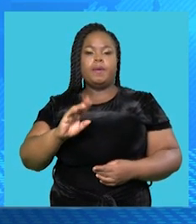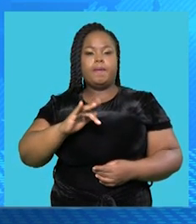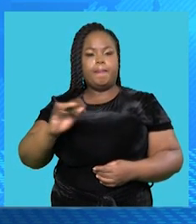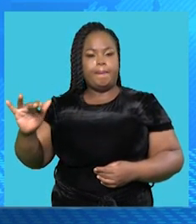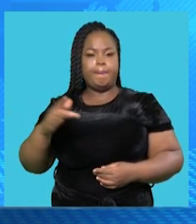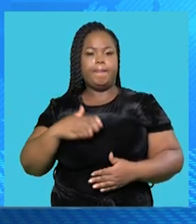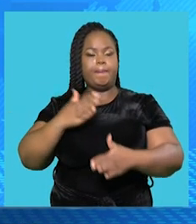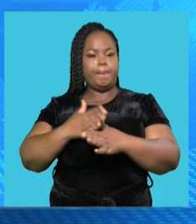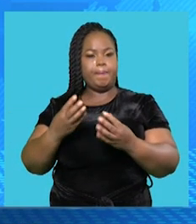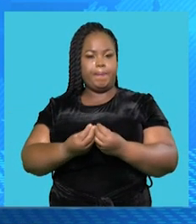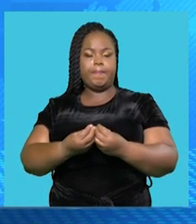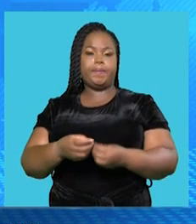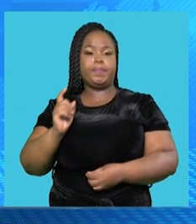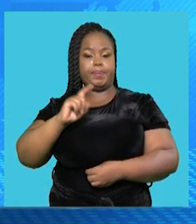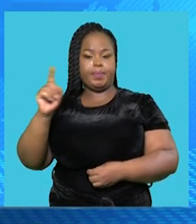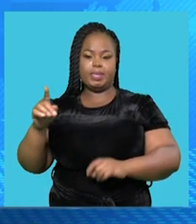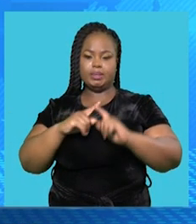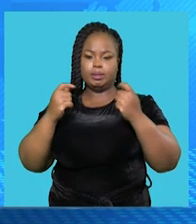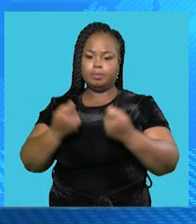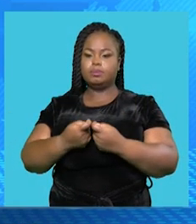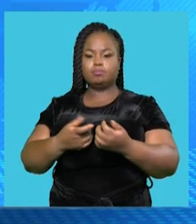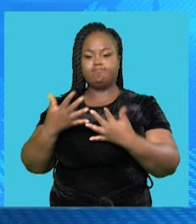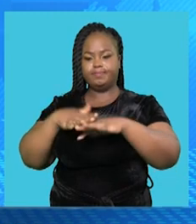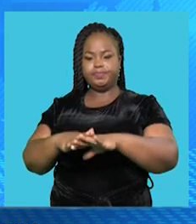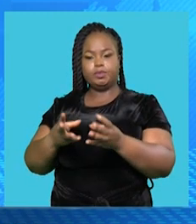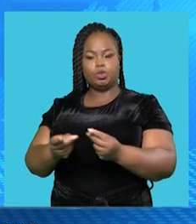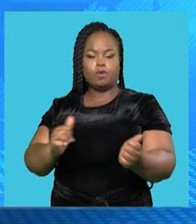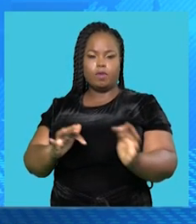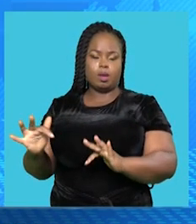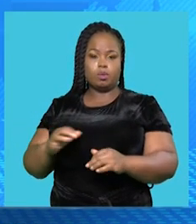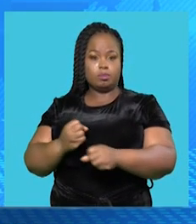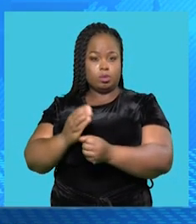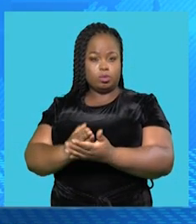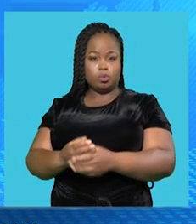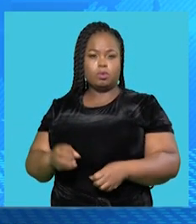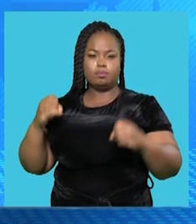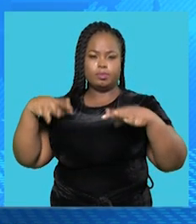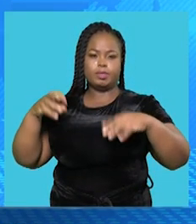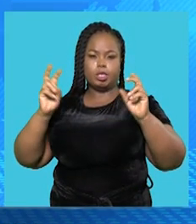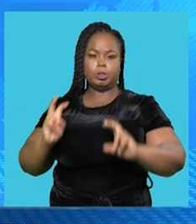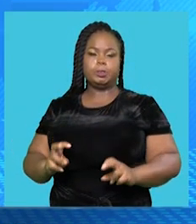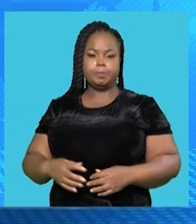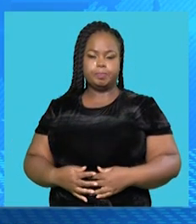closely with its senior teams to basically implement the solution to ensure that power is restored at the substation.